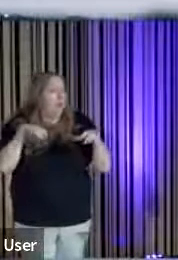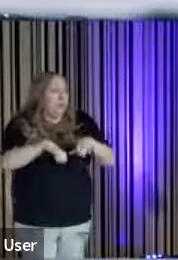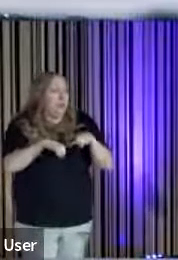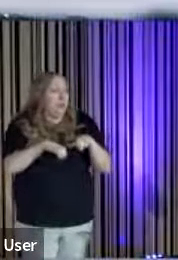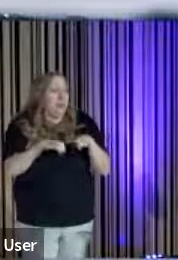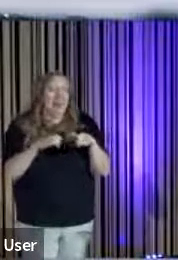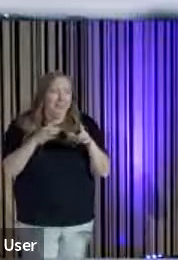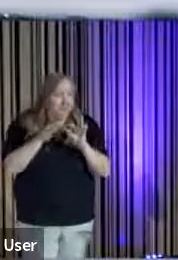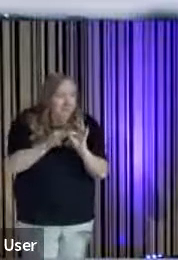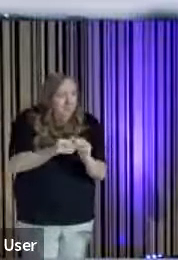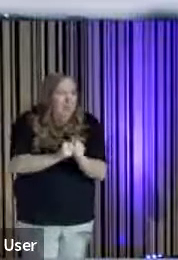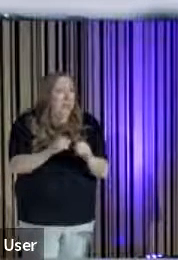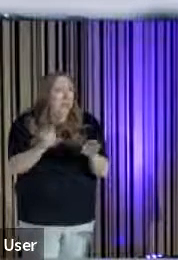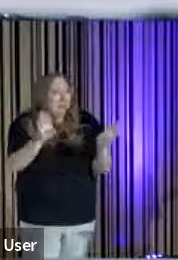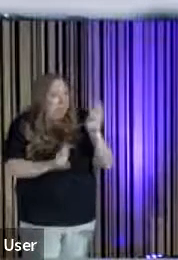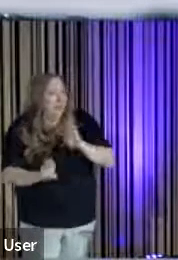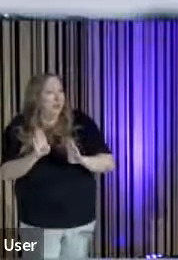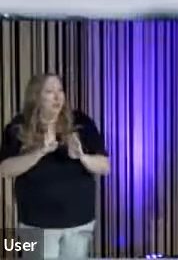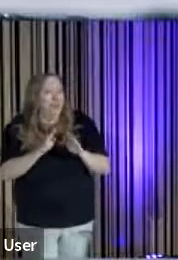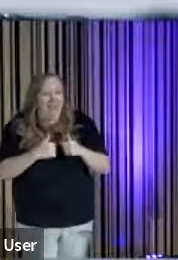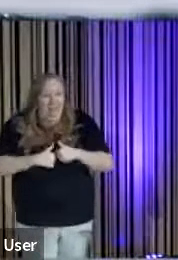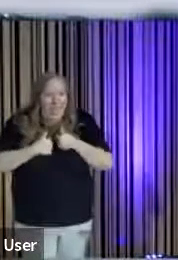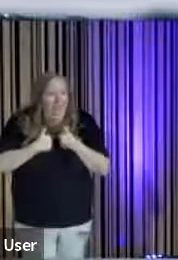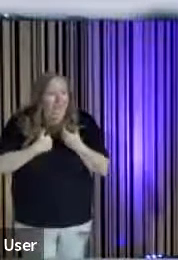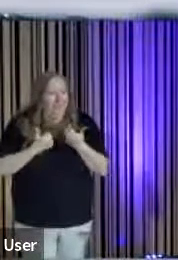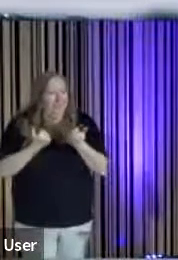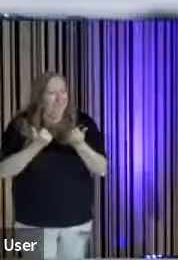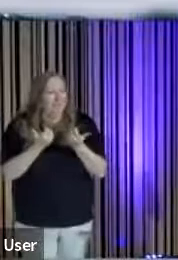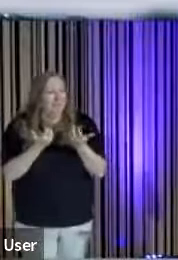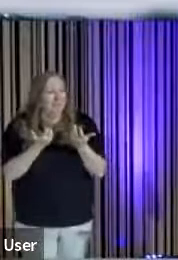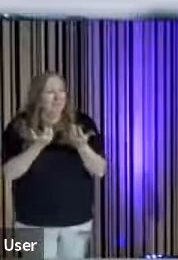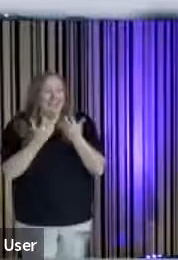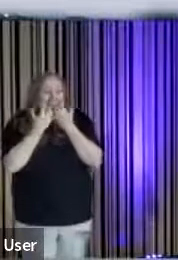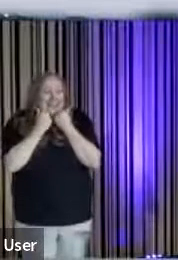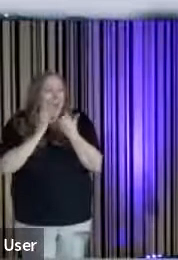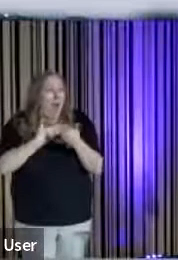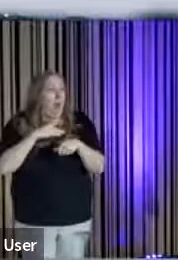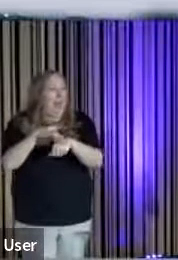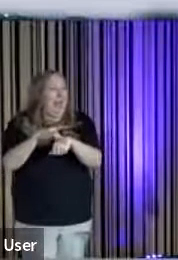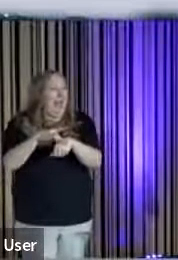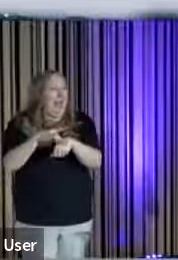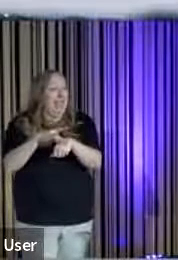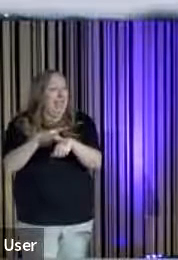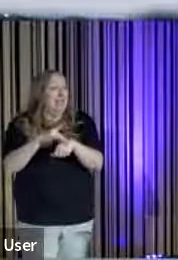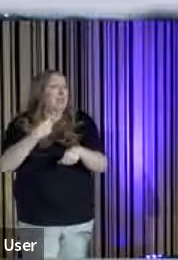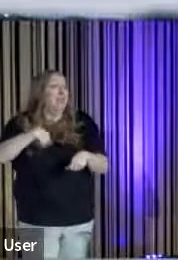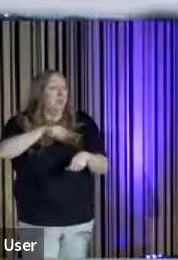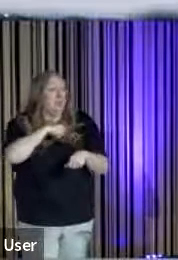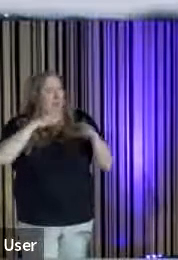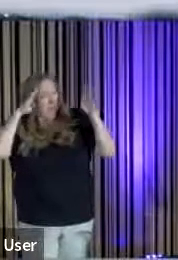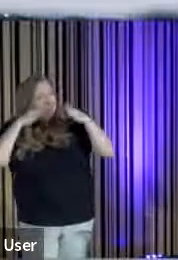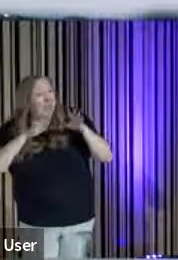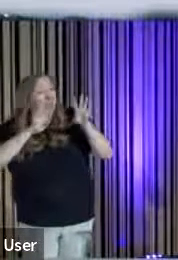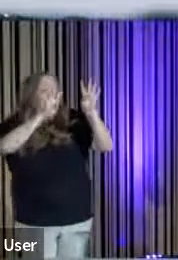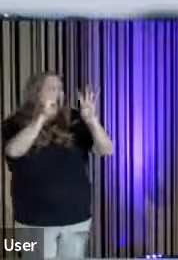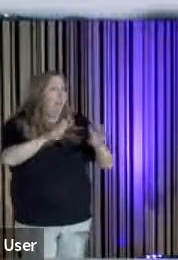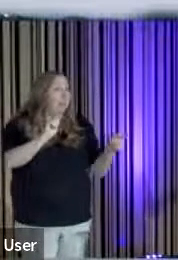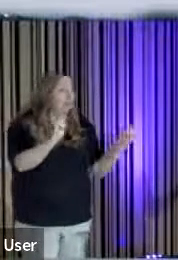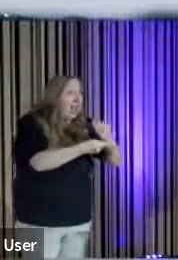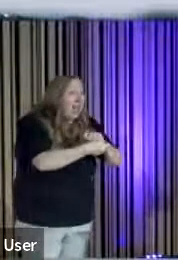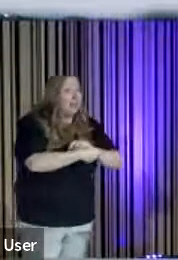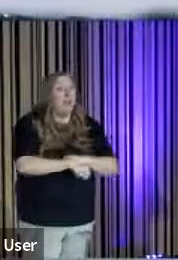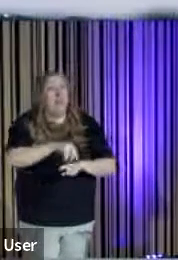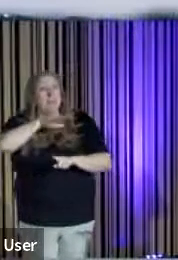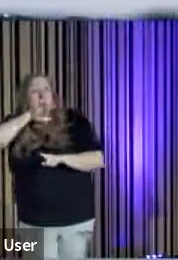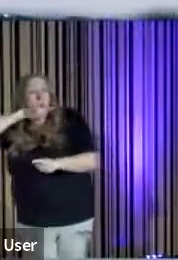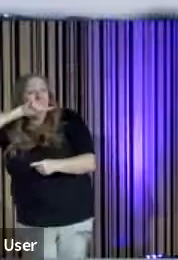And those two stresses that is affecting life today on the planet is climate change and pollutions, mostly. Of course, our activities